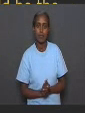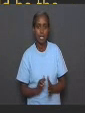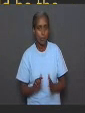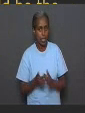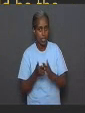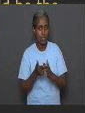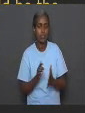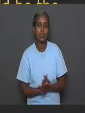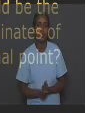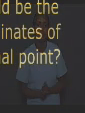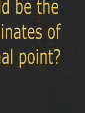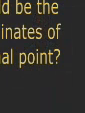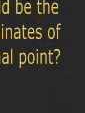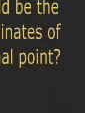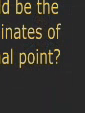Begin.